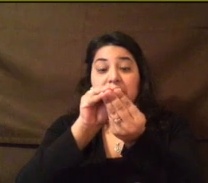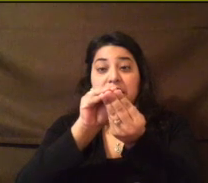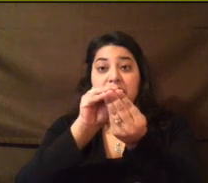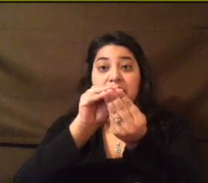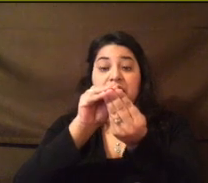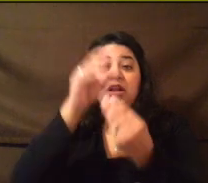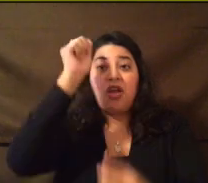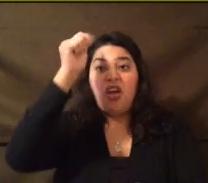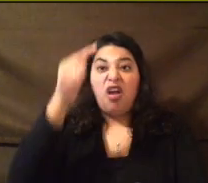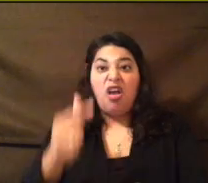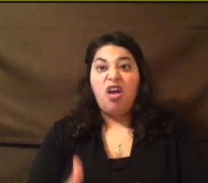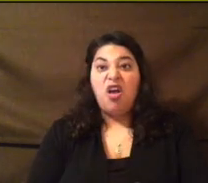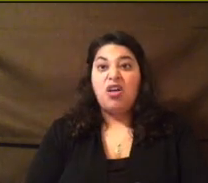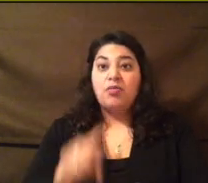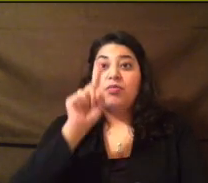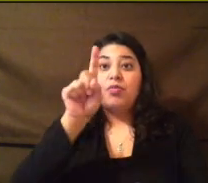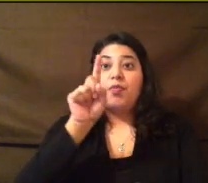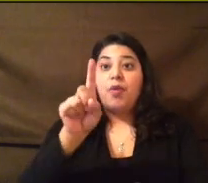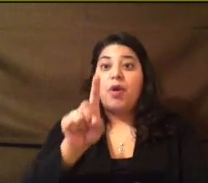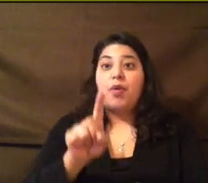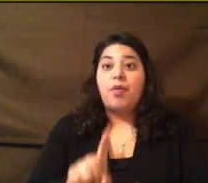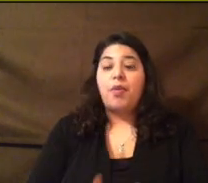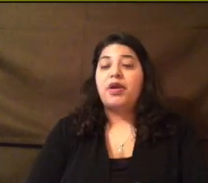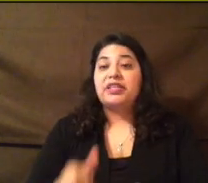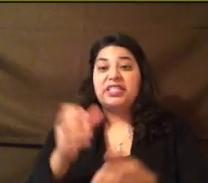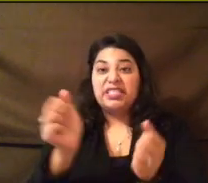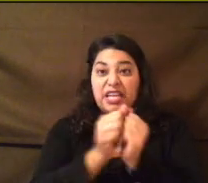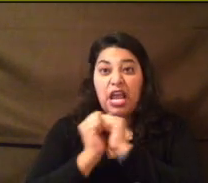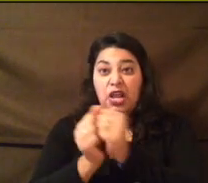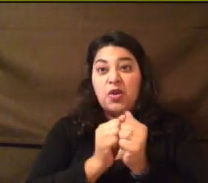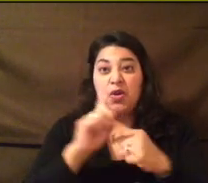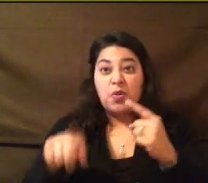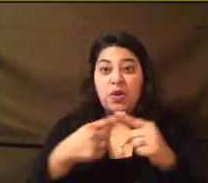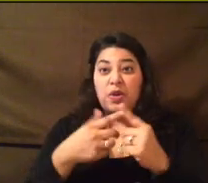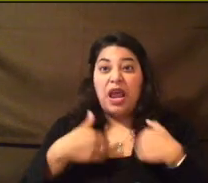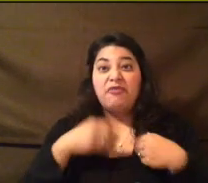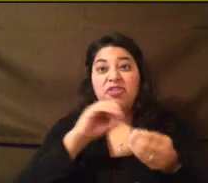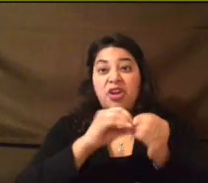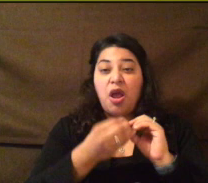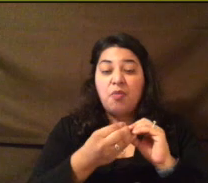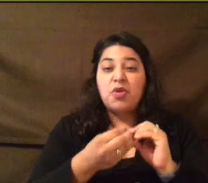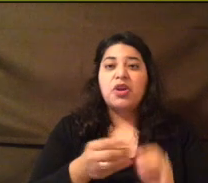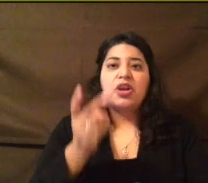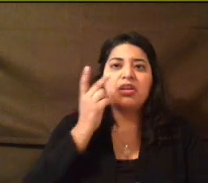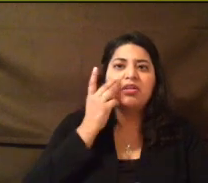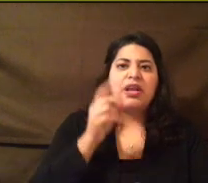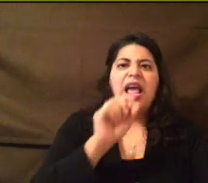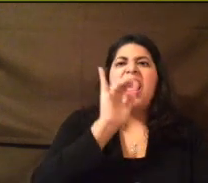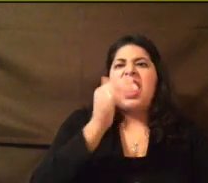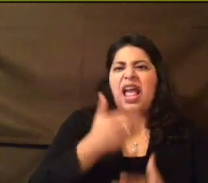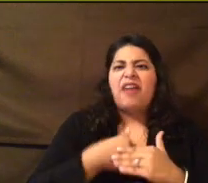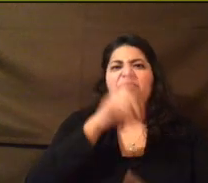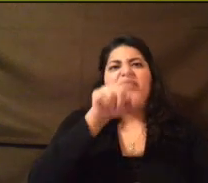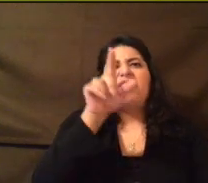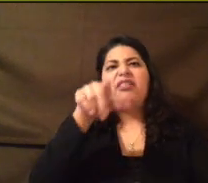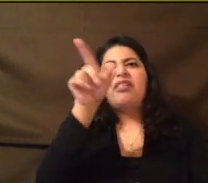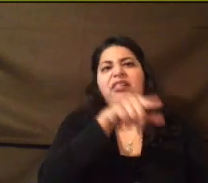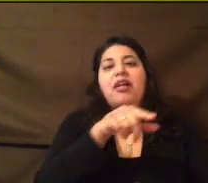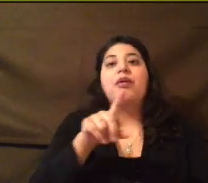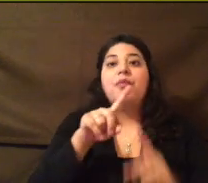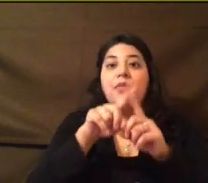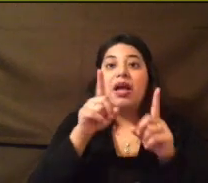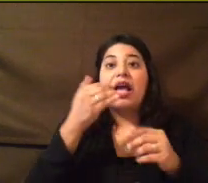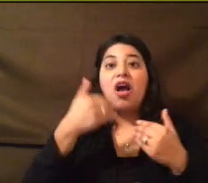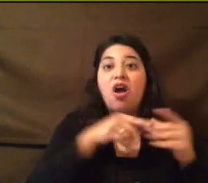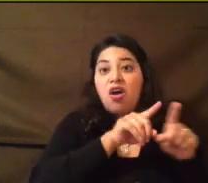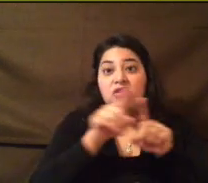best thing would be to maybe join all of the dots together. And you see how it's a lot easier once we have some numbers there